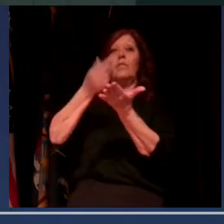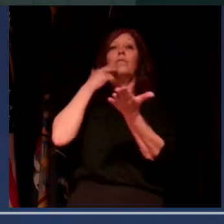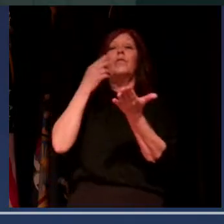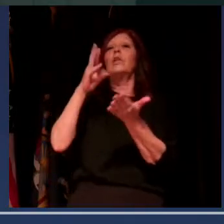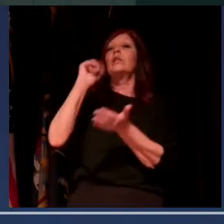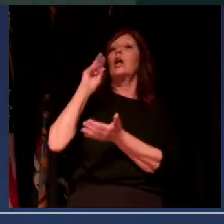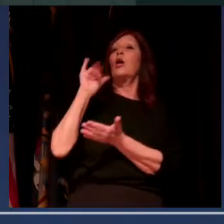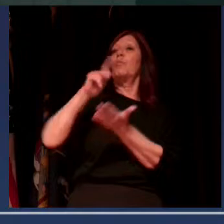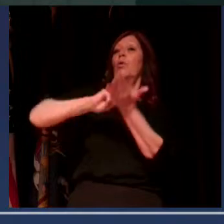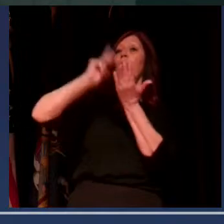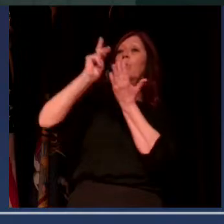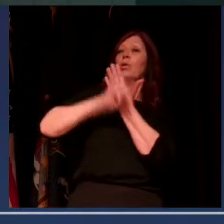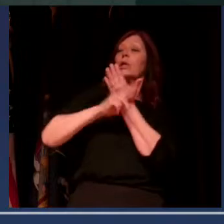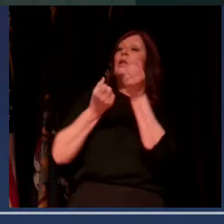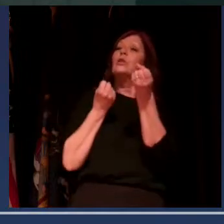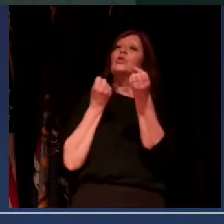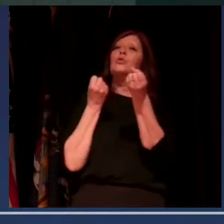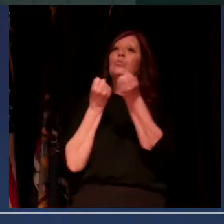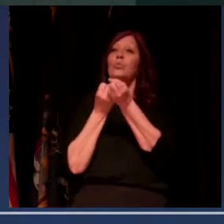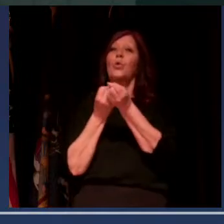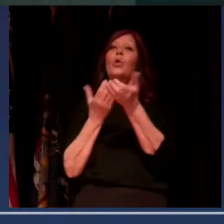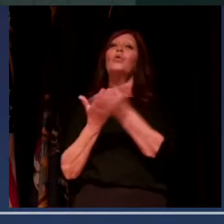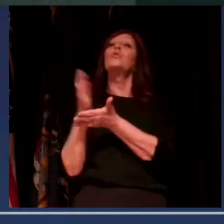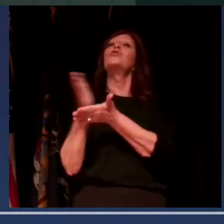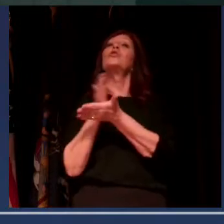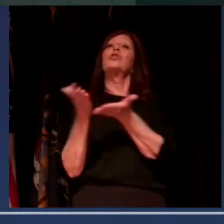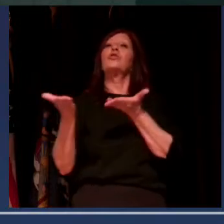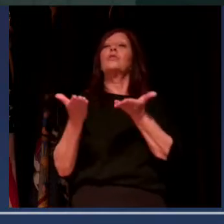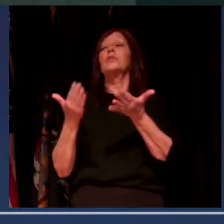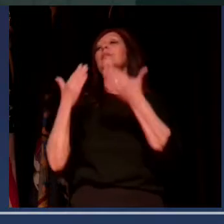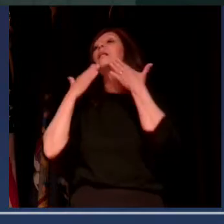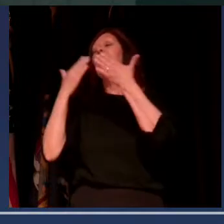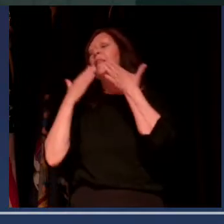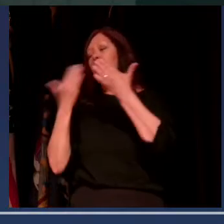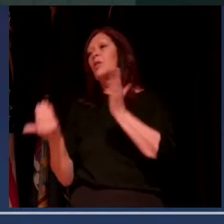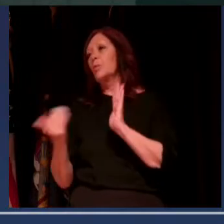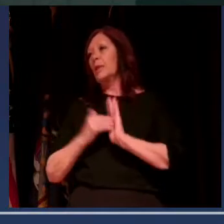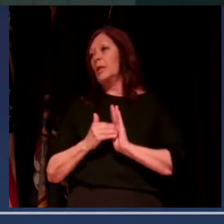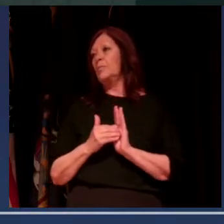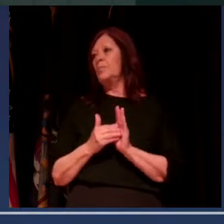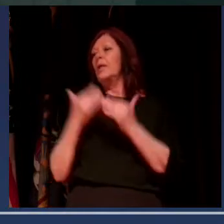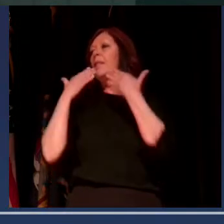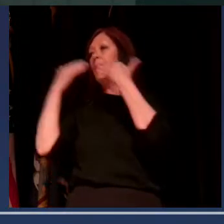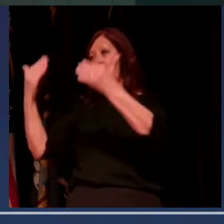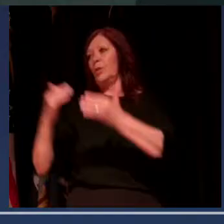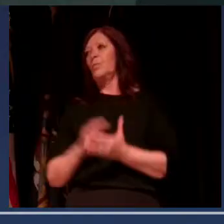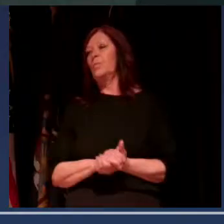projects and support by way of shared services. Again, thank you, County Exec. Thank you.